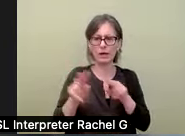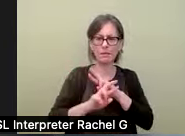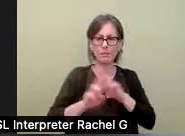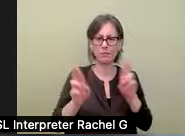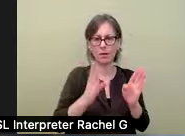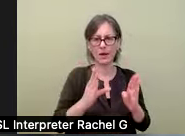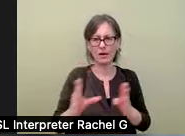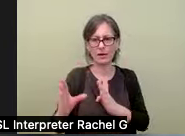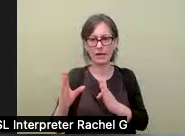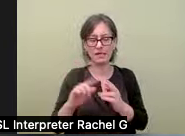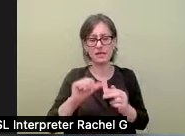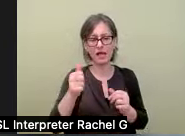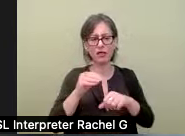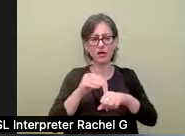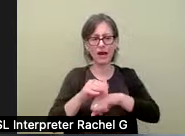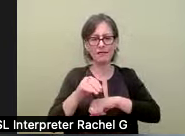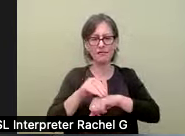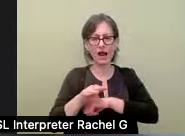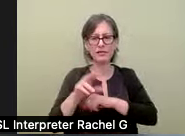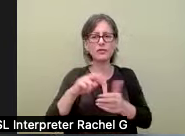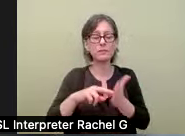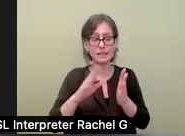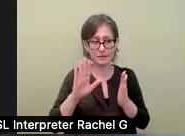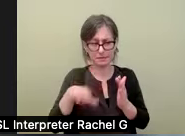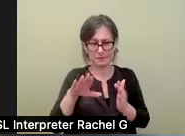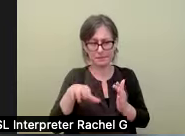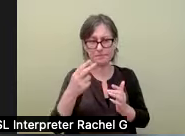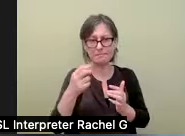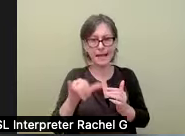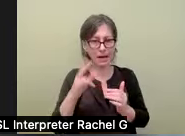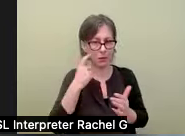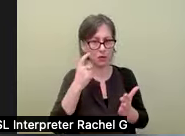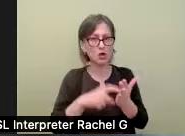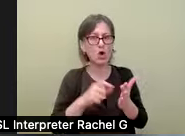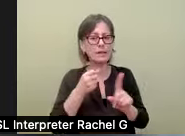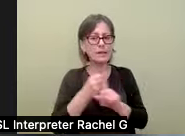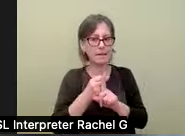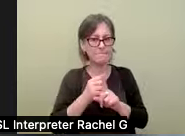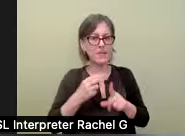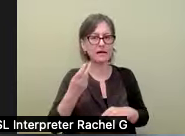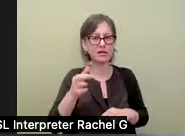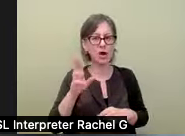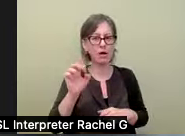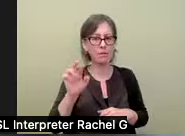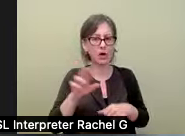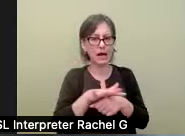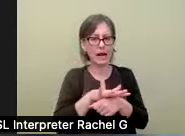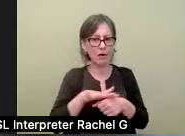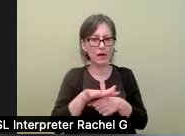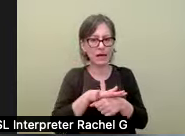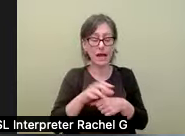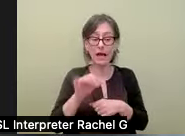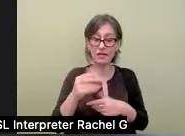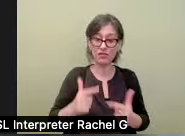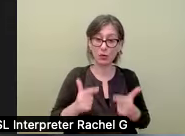us. The advisory is really, hey, we're going to start to see impacts in the water, especially in our harbor and marina areas. So if any of you live